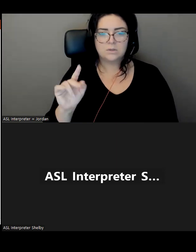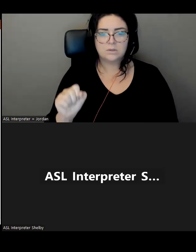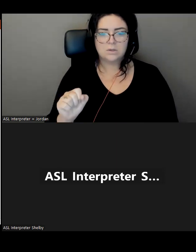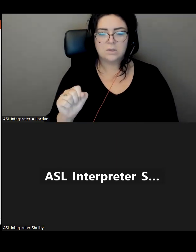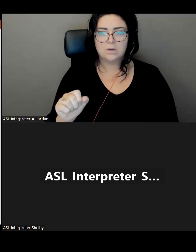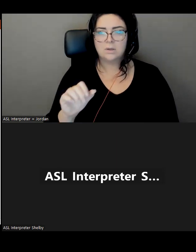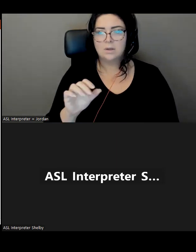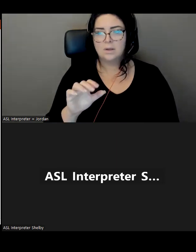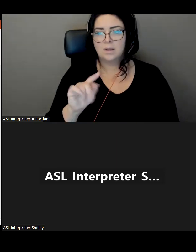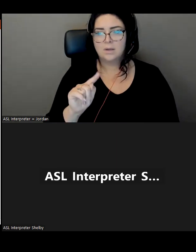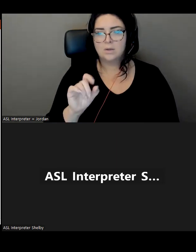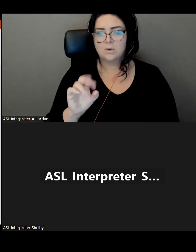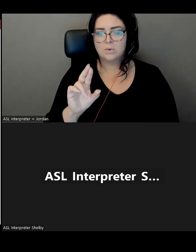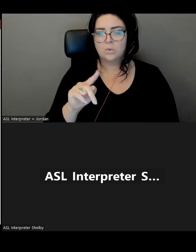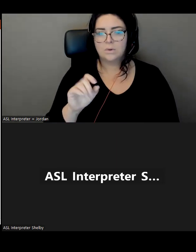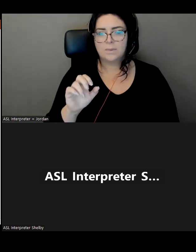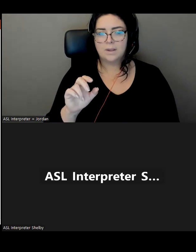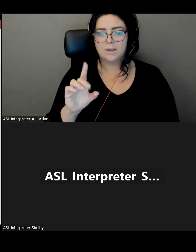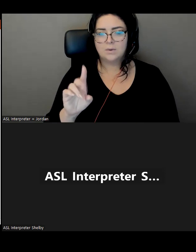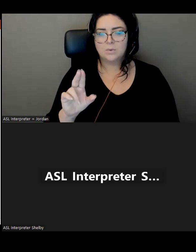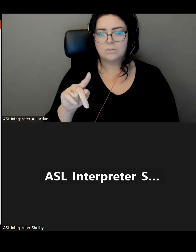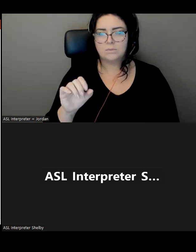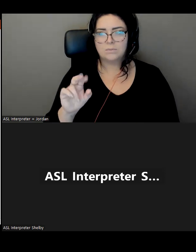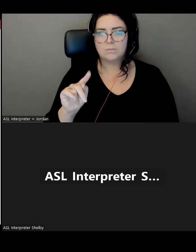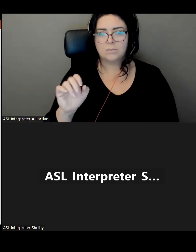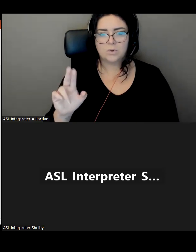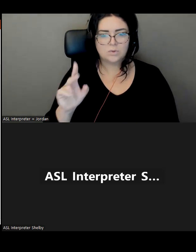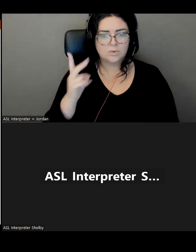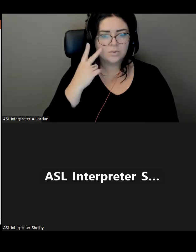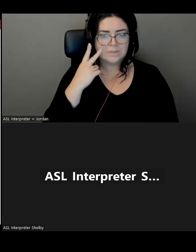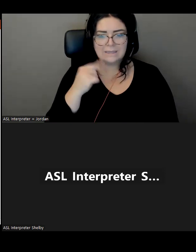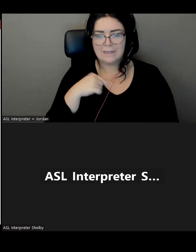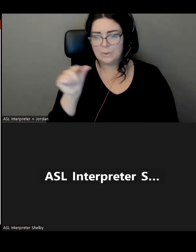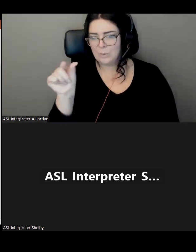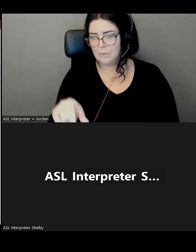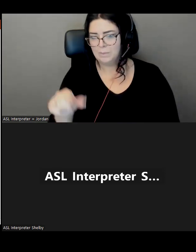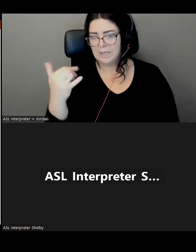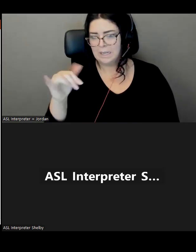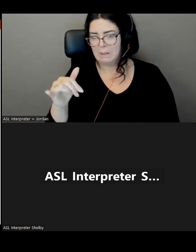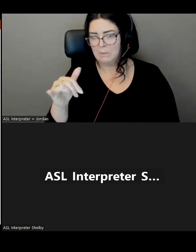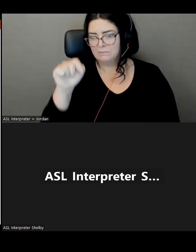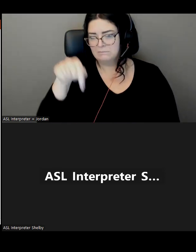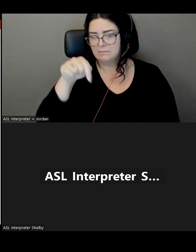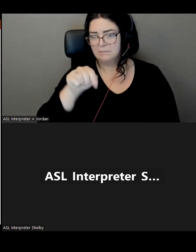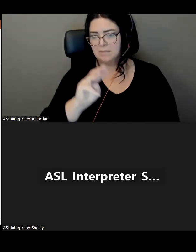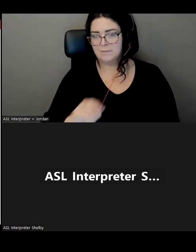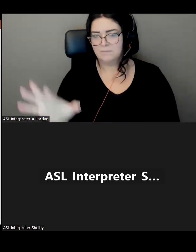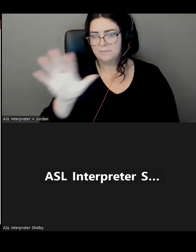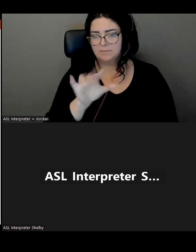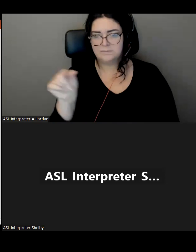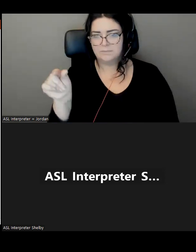Portugal Cove area. So we're down there in that little sliver of yellow, just on the